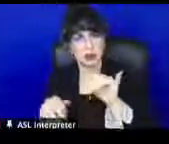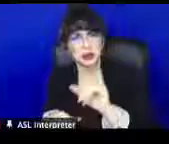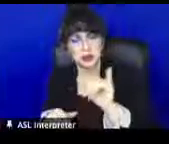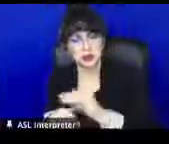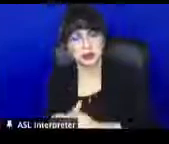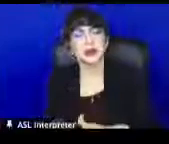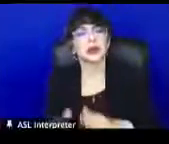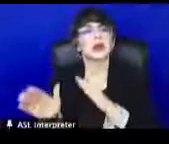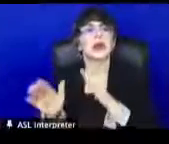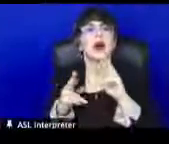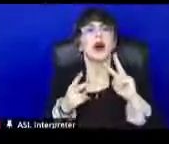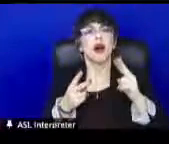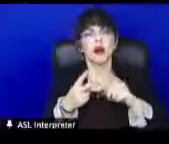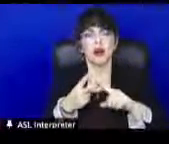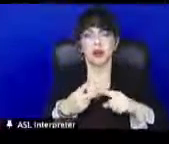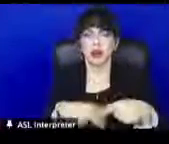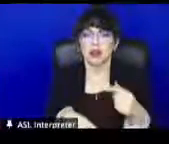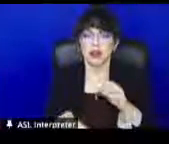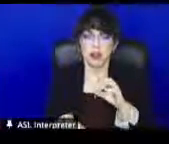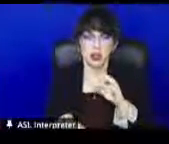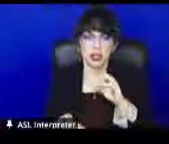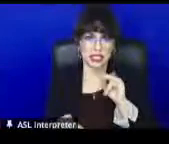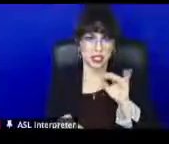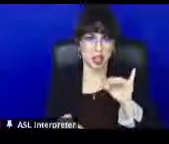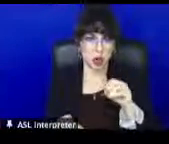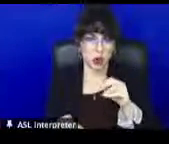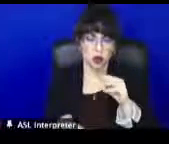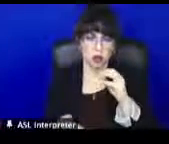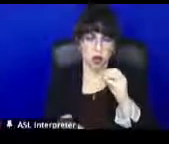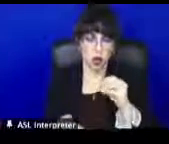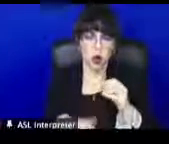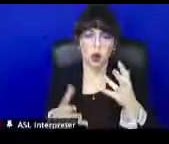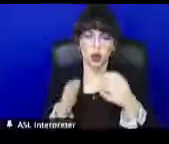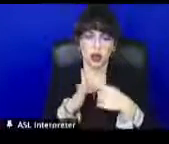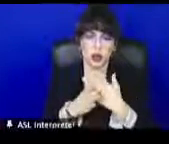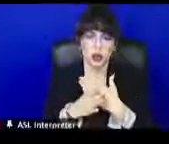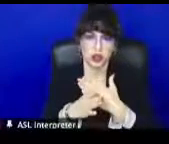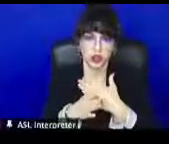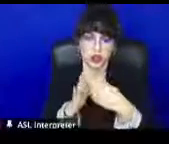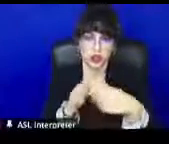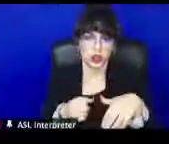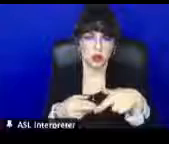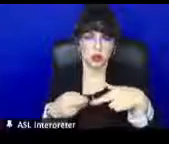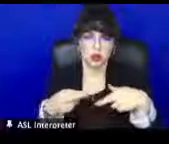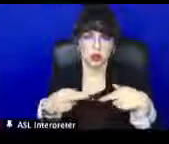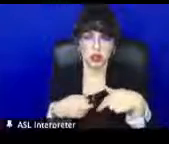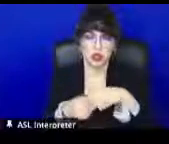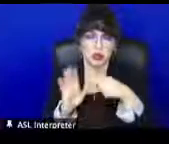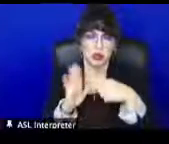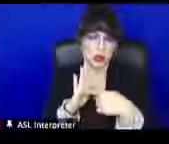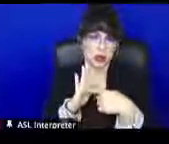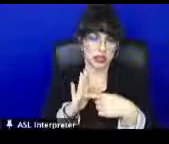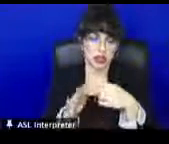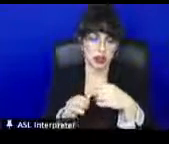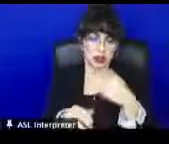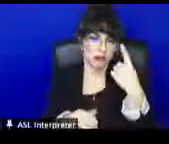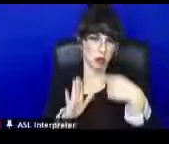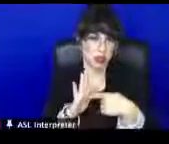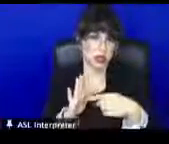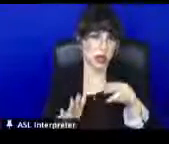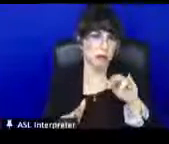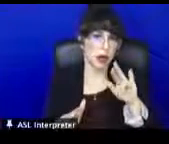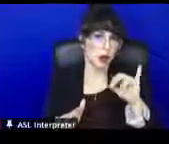Mono counties, I think, would like to share regional representation with other Sierra Nevada 30 counties, seconds. including Mariposa